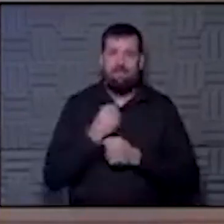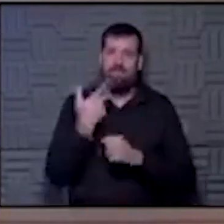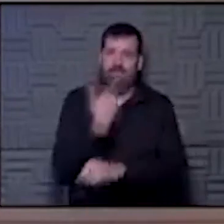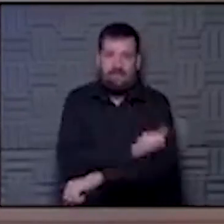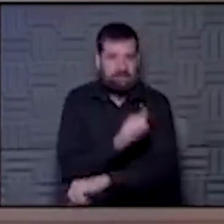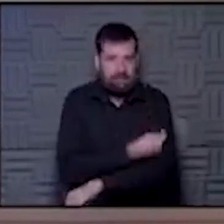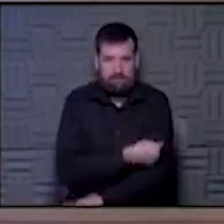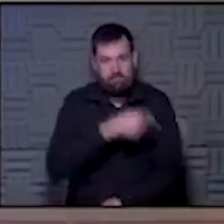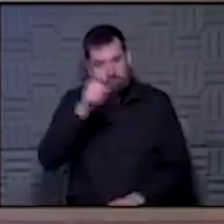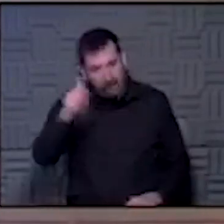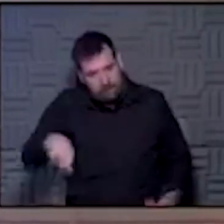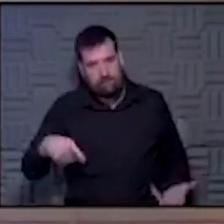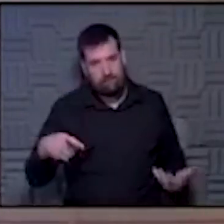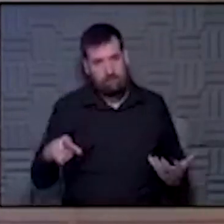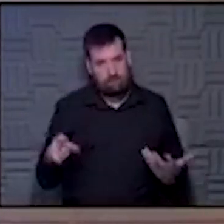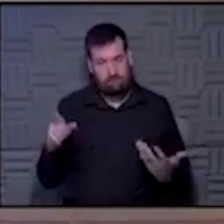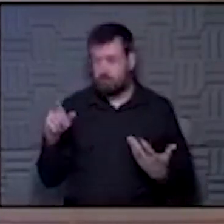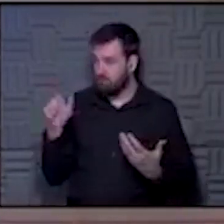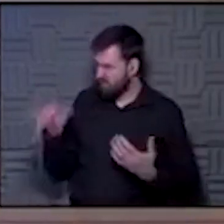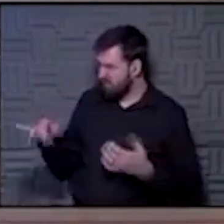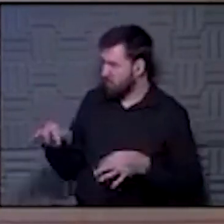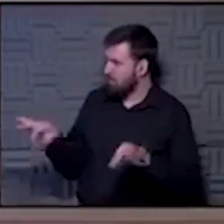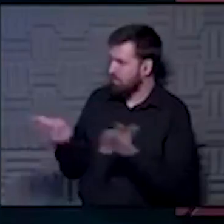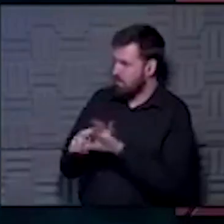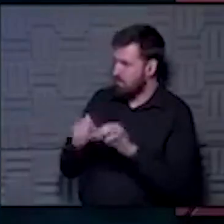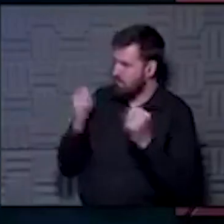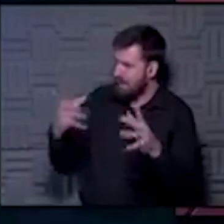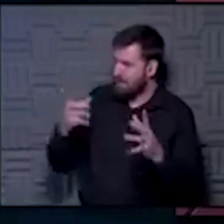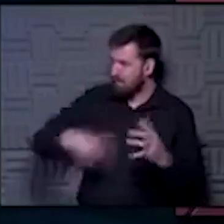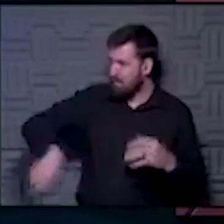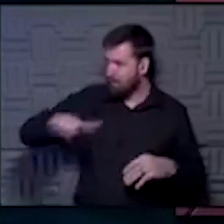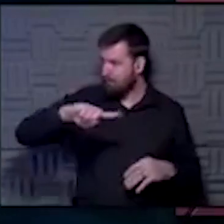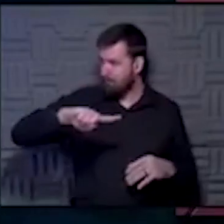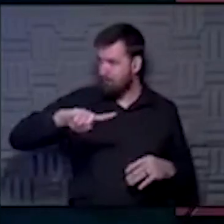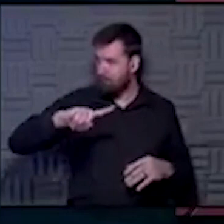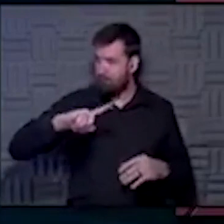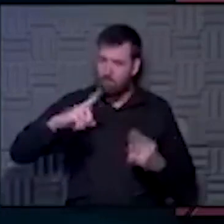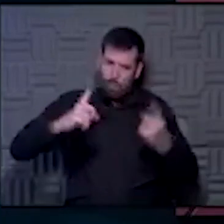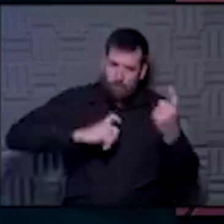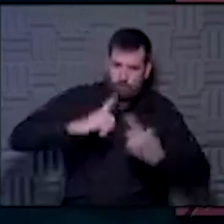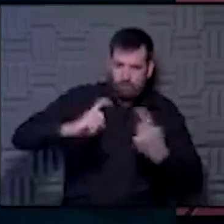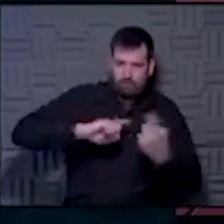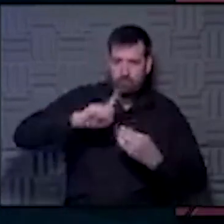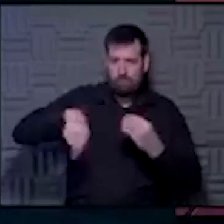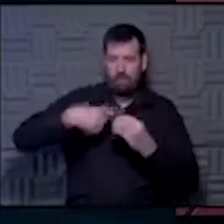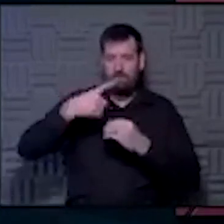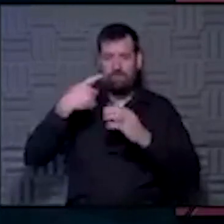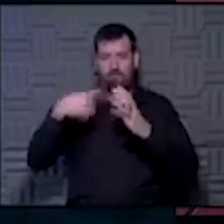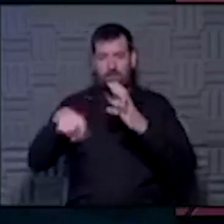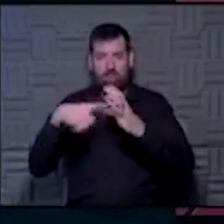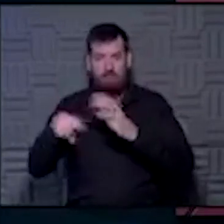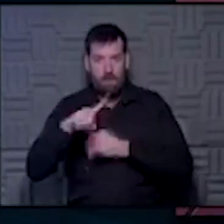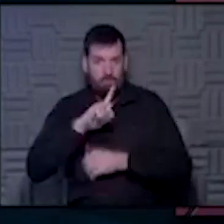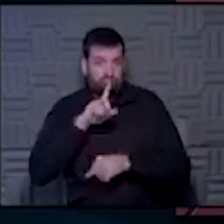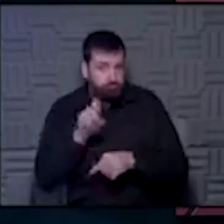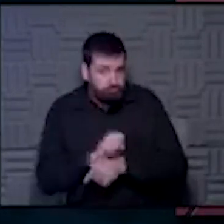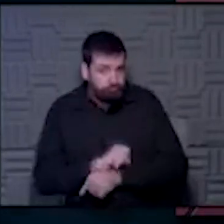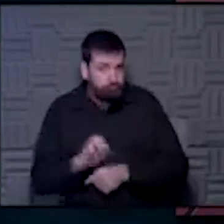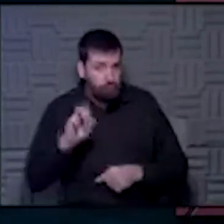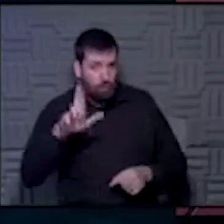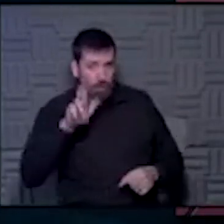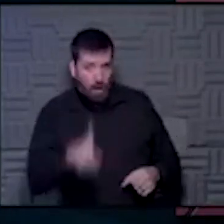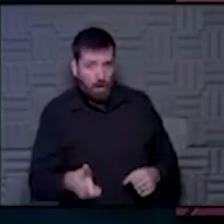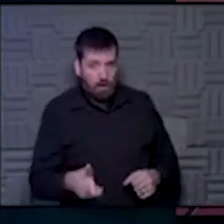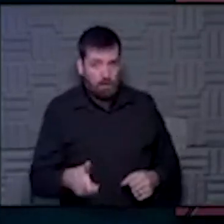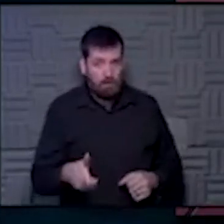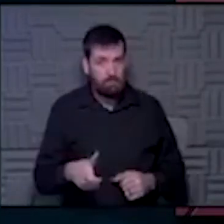and patients. And that's an important point, because we've heard many of them have had questions about whether the email was valid or not. And